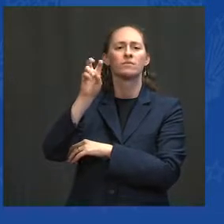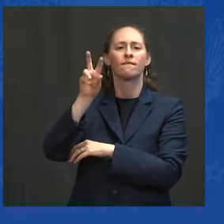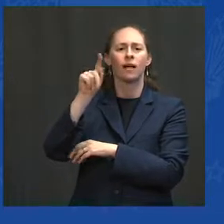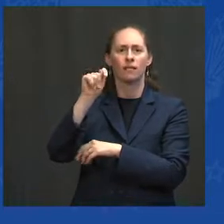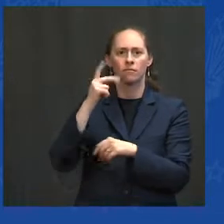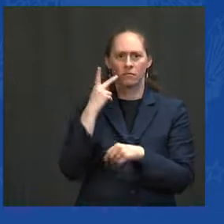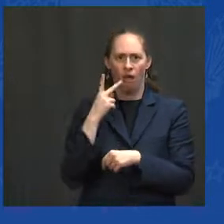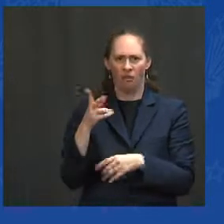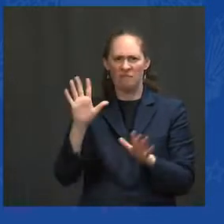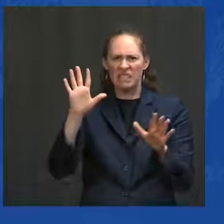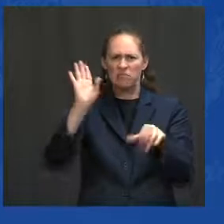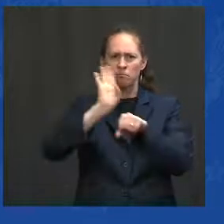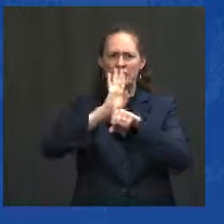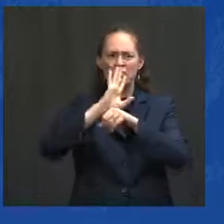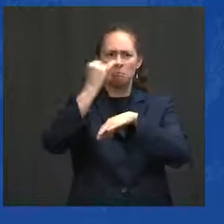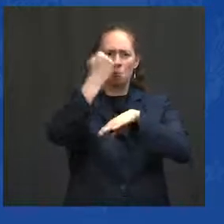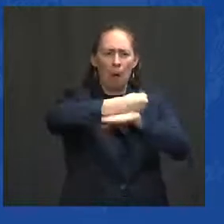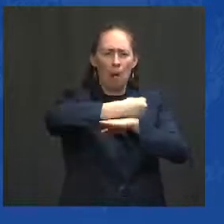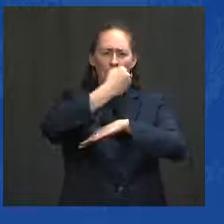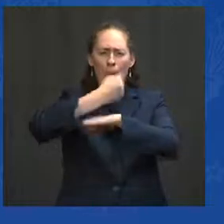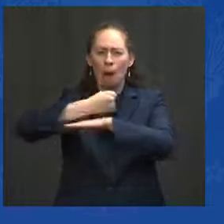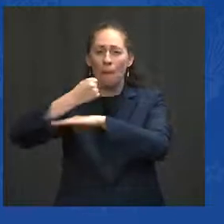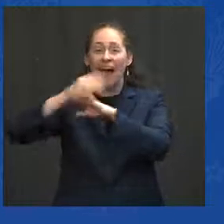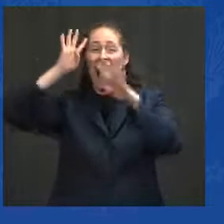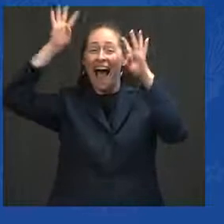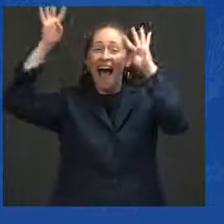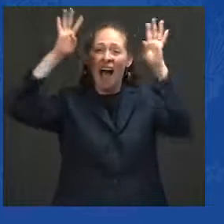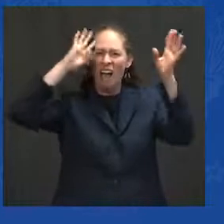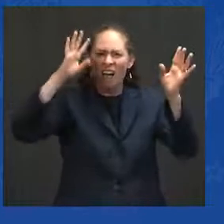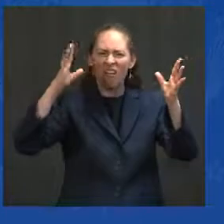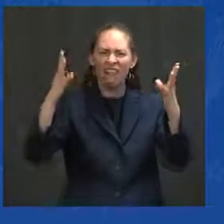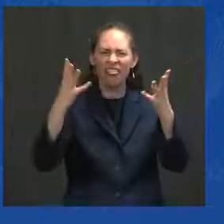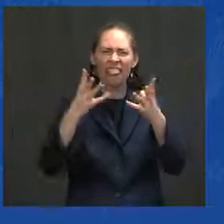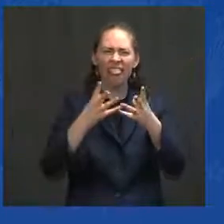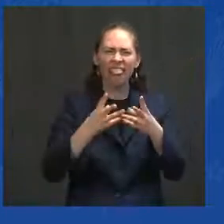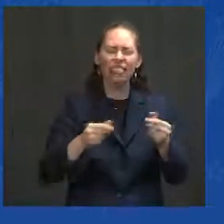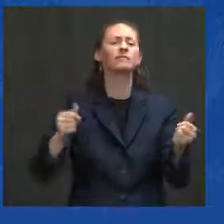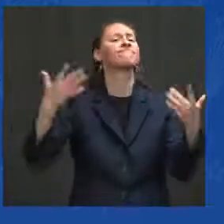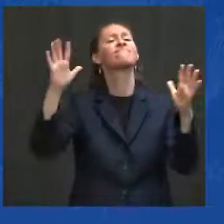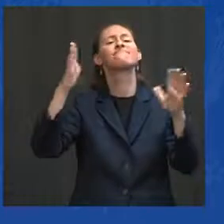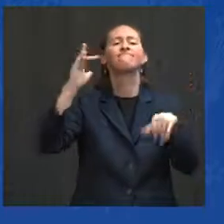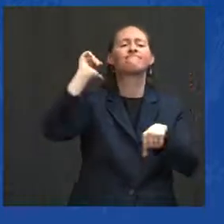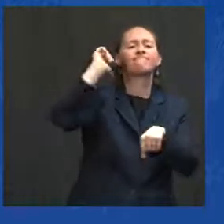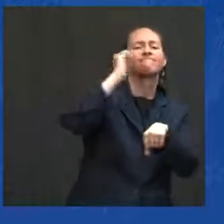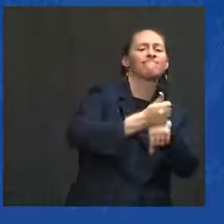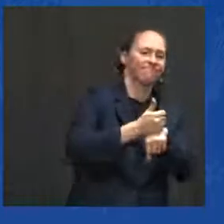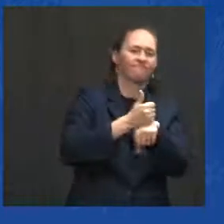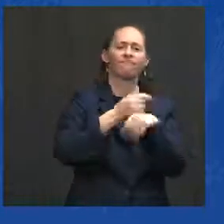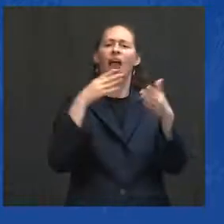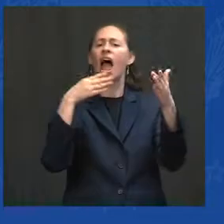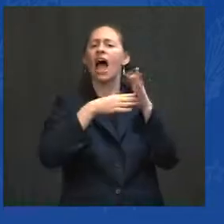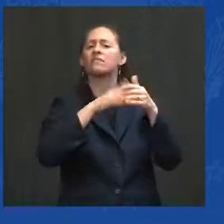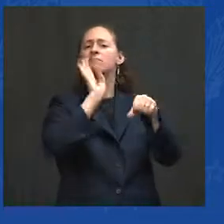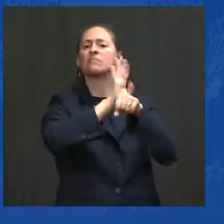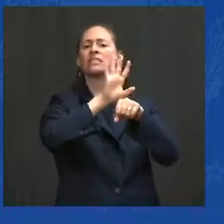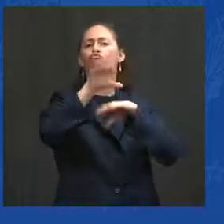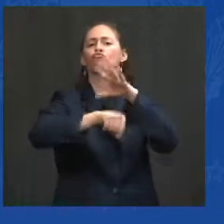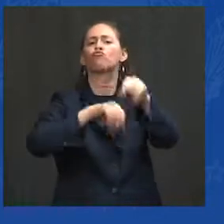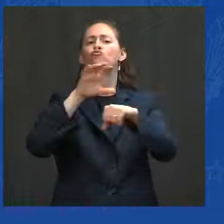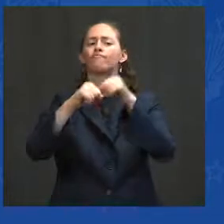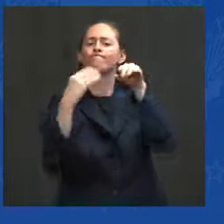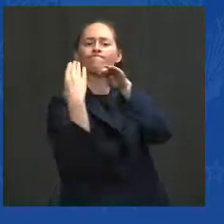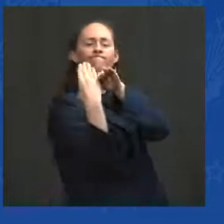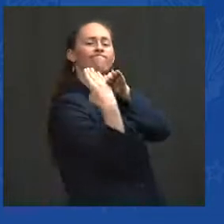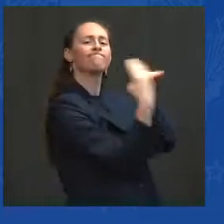competition and innovation. So he ramped up antitrust enforcement eightfold in just 2 years, saving families billions